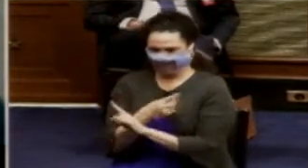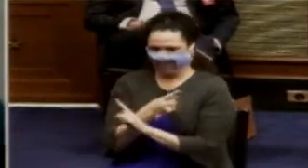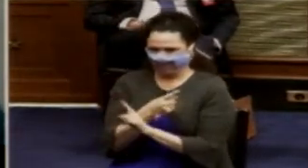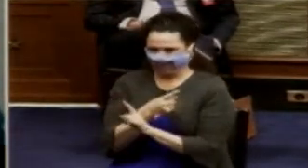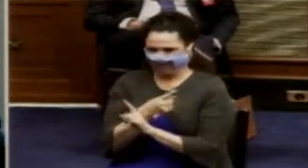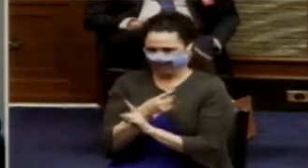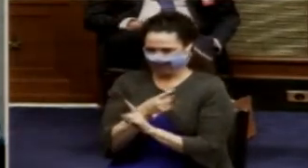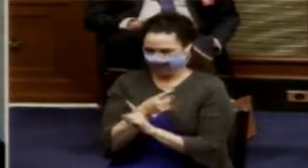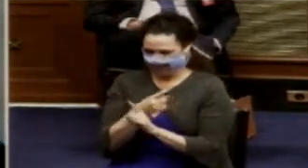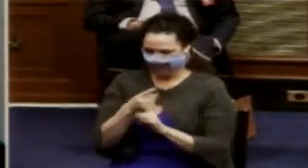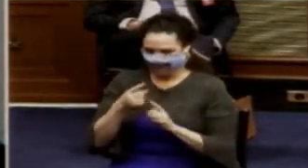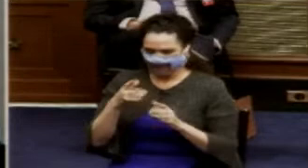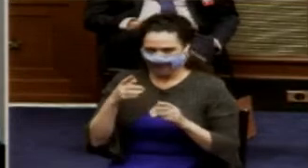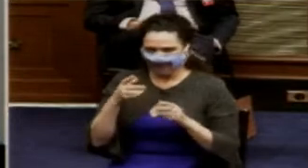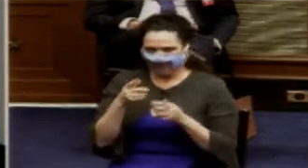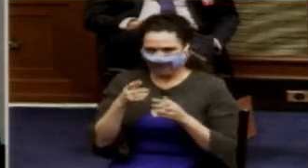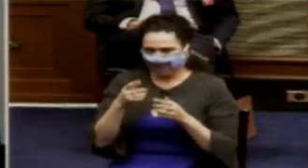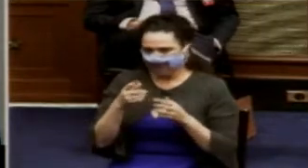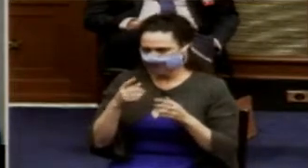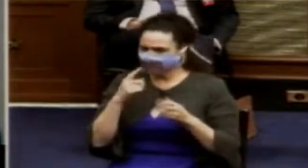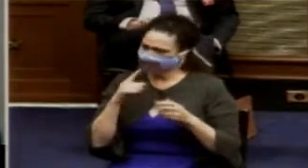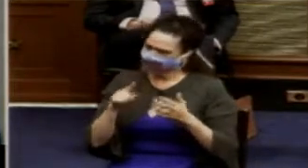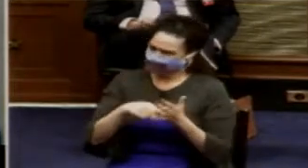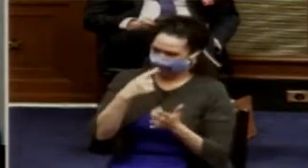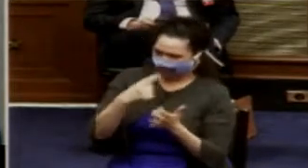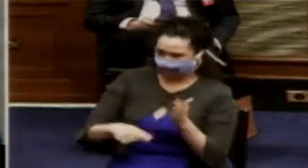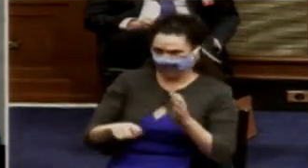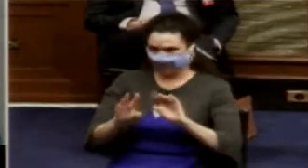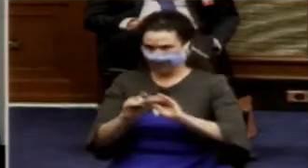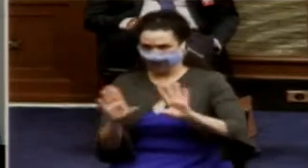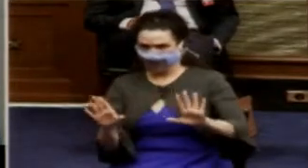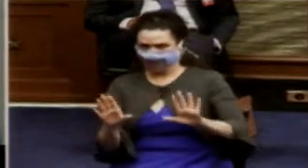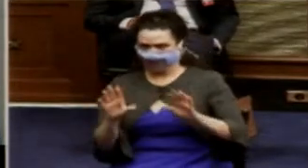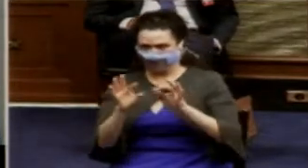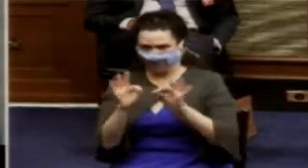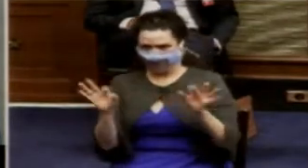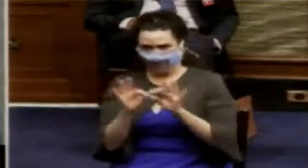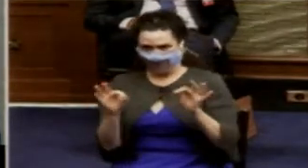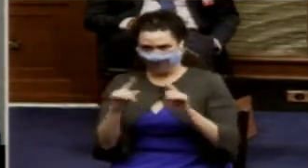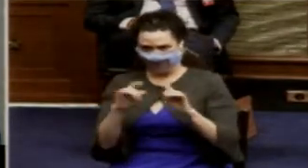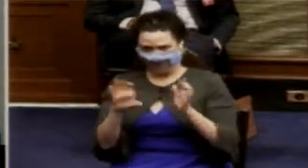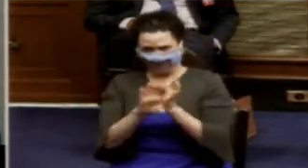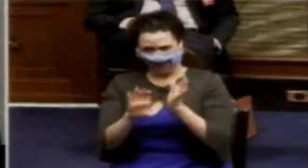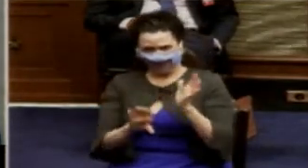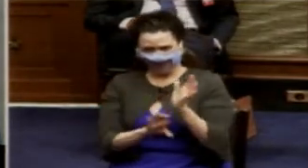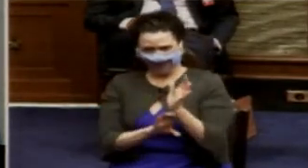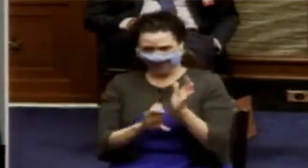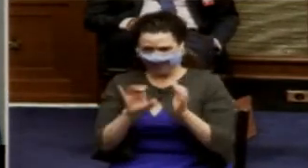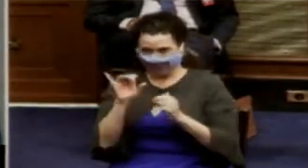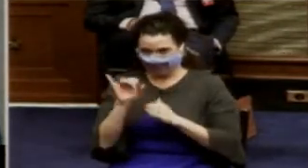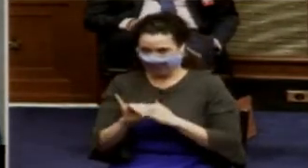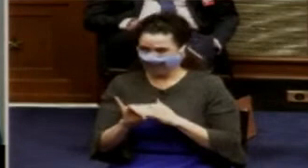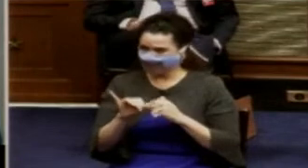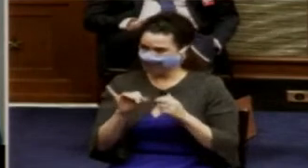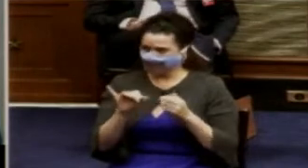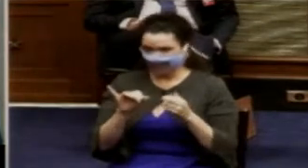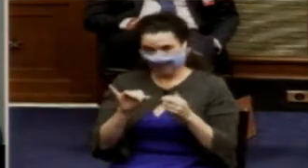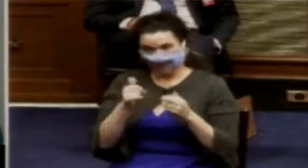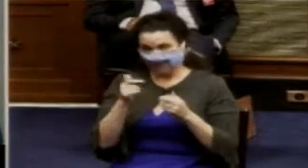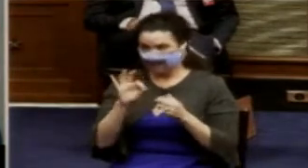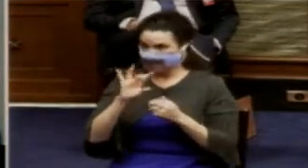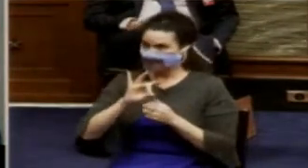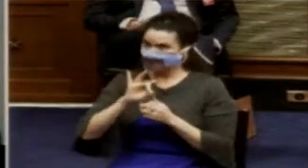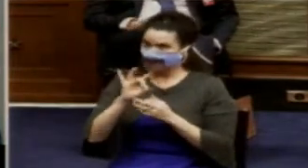negate the clear language of the Constitution is truly a 1984 experience to